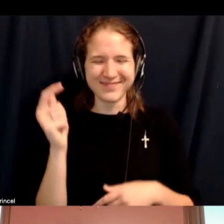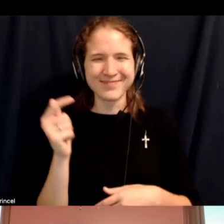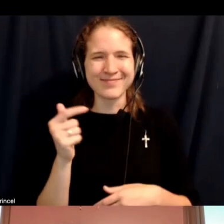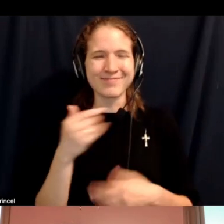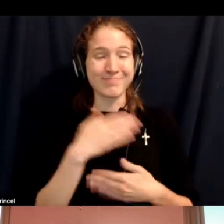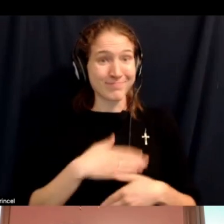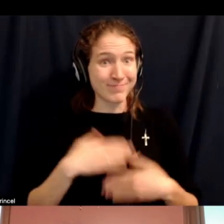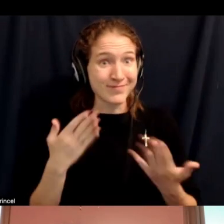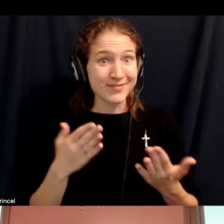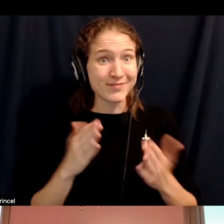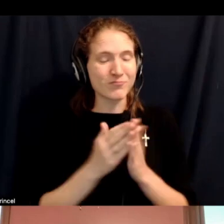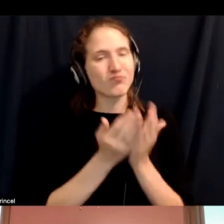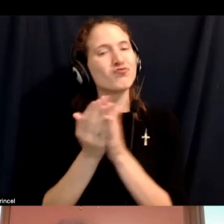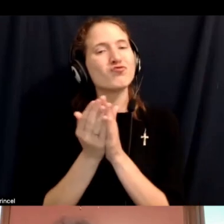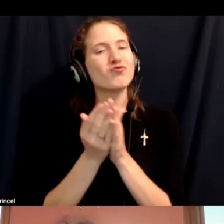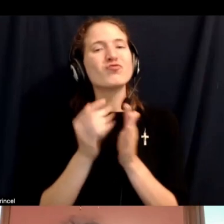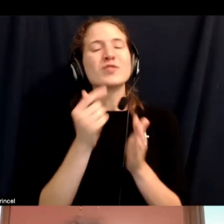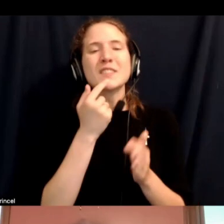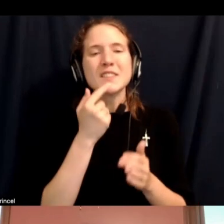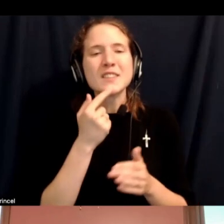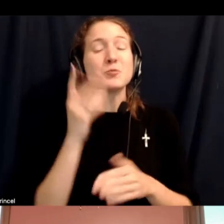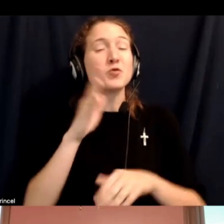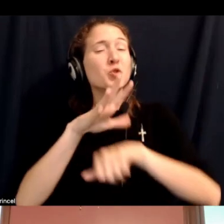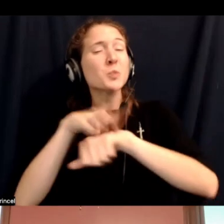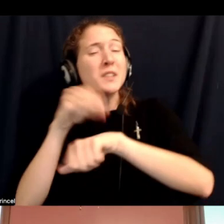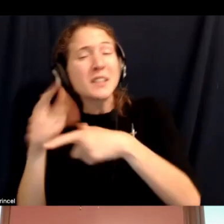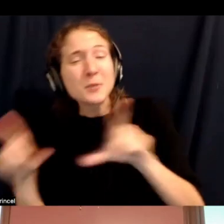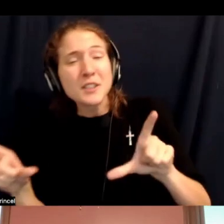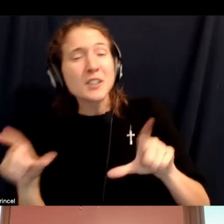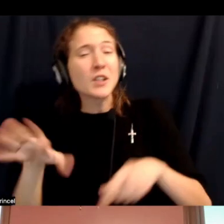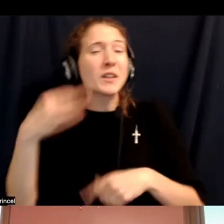they were translated from the Swedish or the French or the Italian.